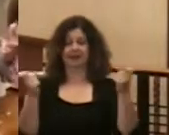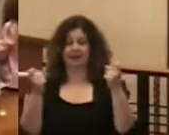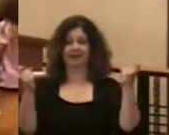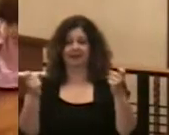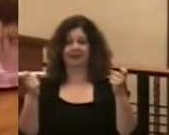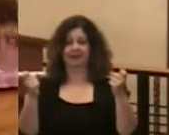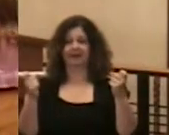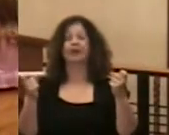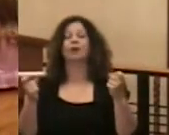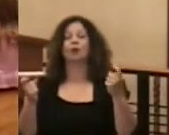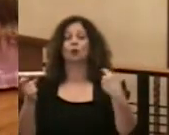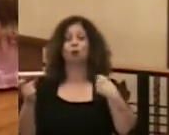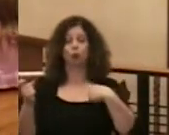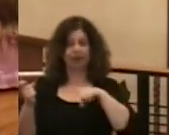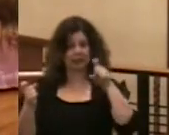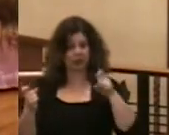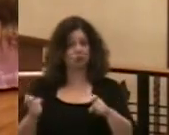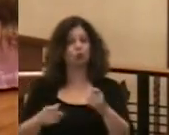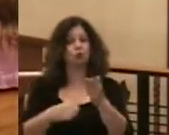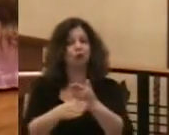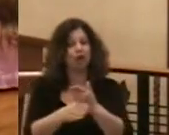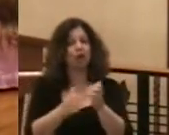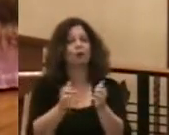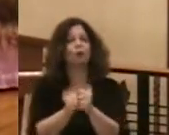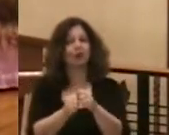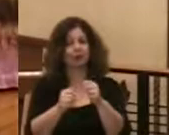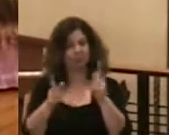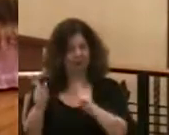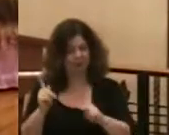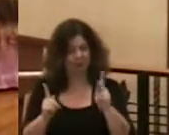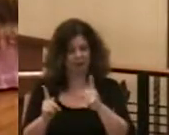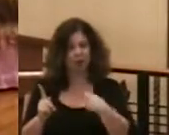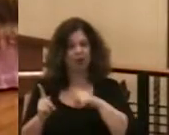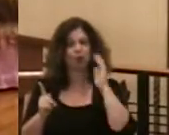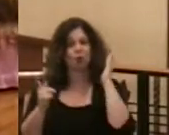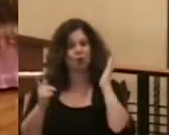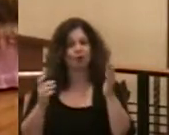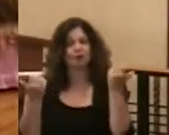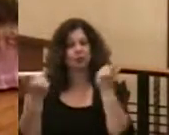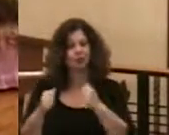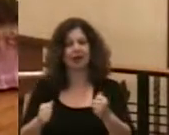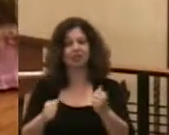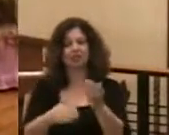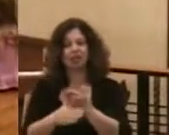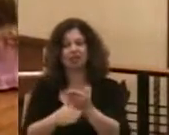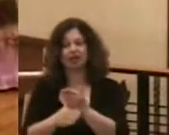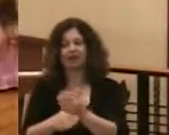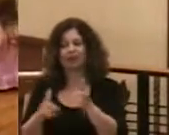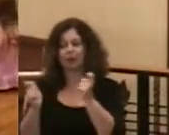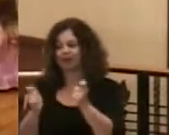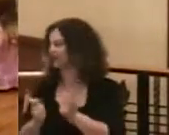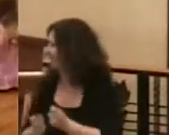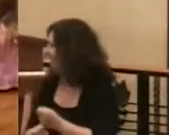people. So we're going to try and share with you very quickly, because there's a bunch of you. Here we go.